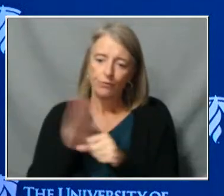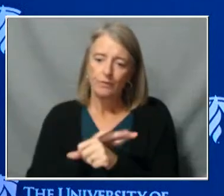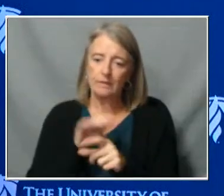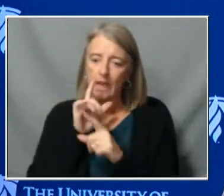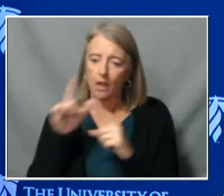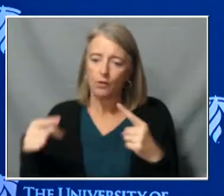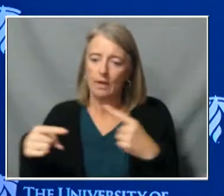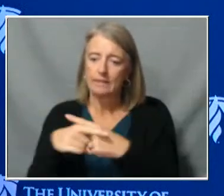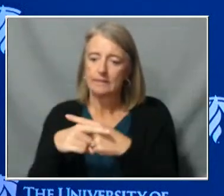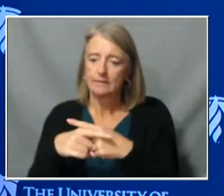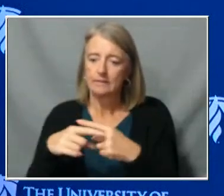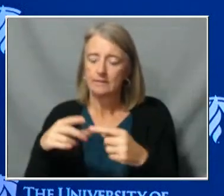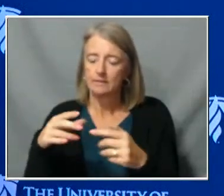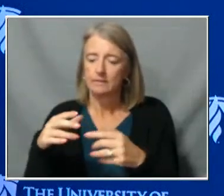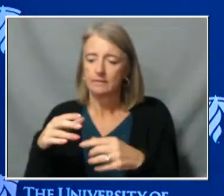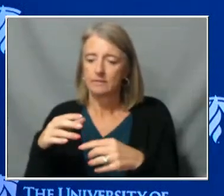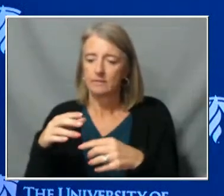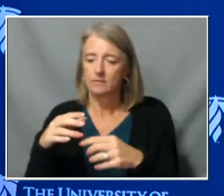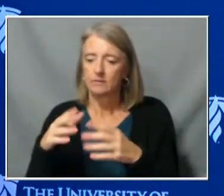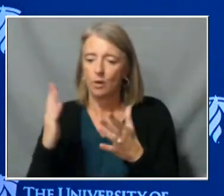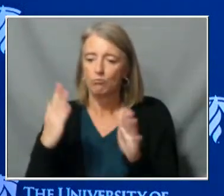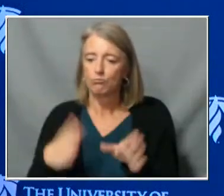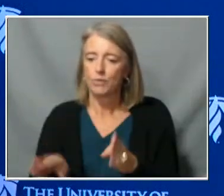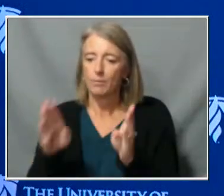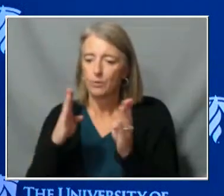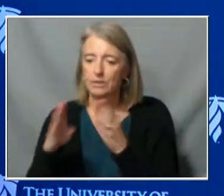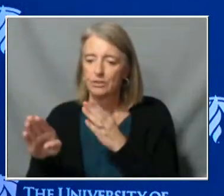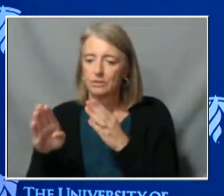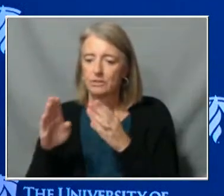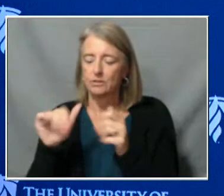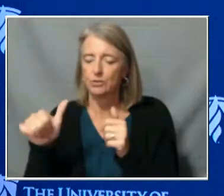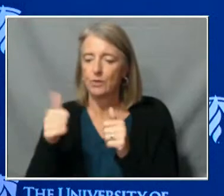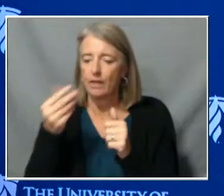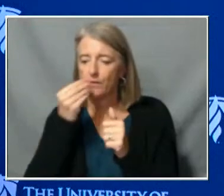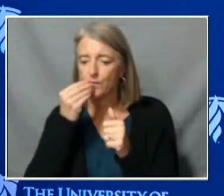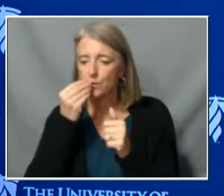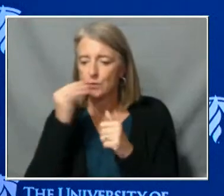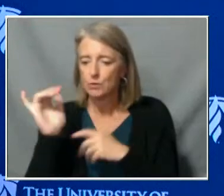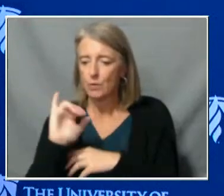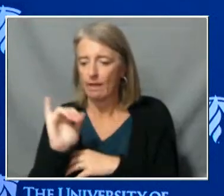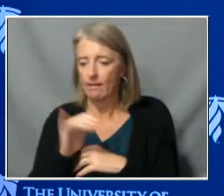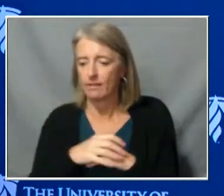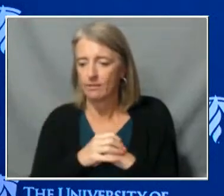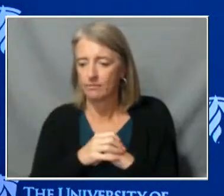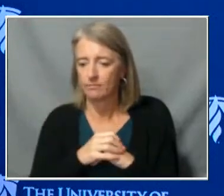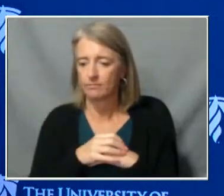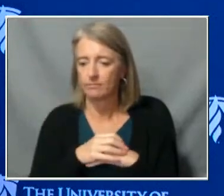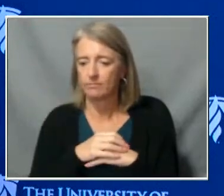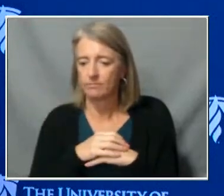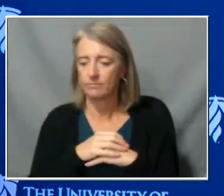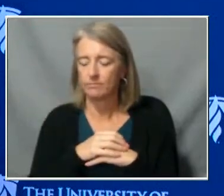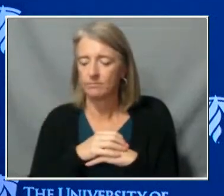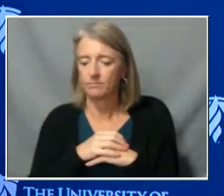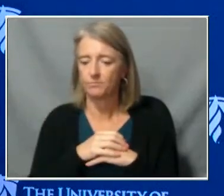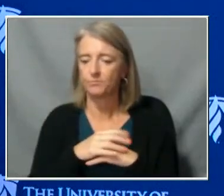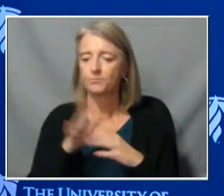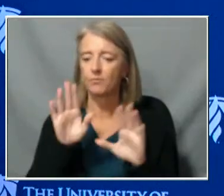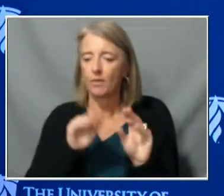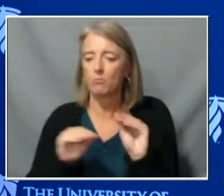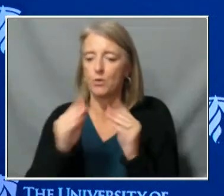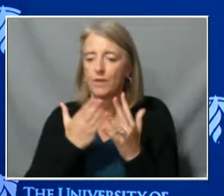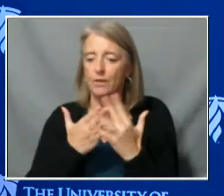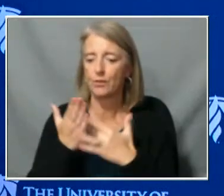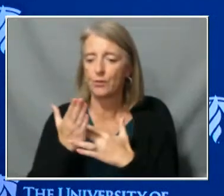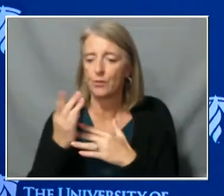cross-contaminating utensils or preparation materials to other foods as well. And certainly moving through, we've